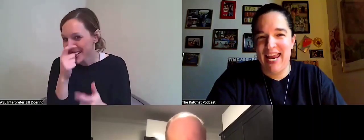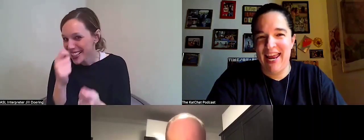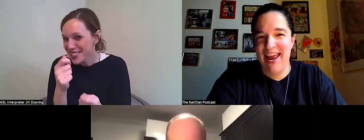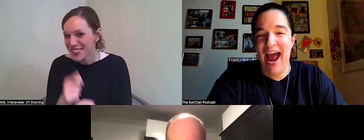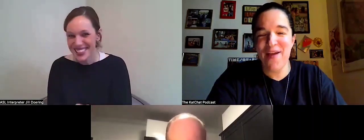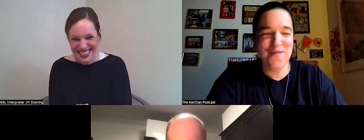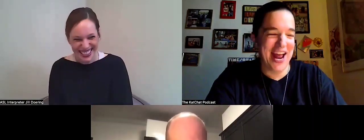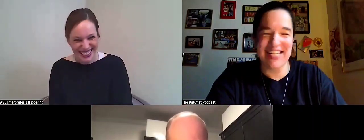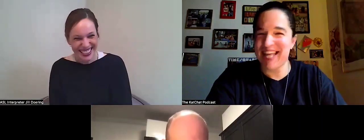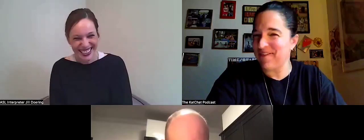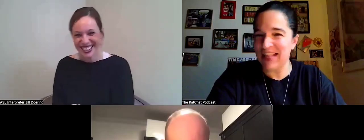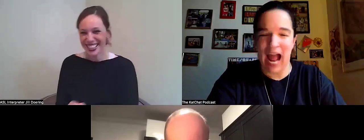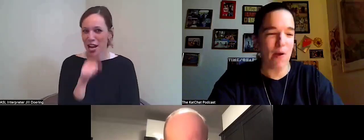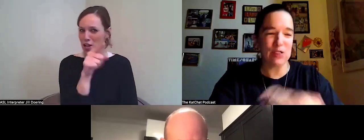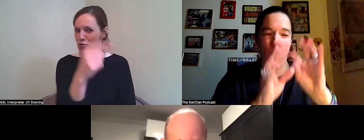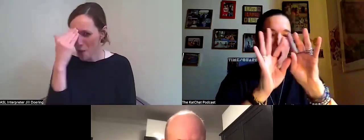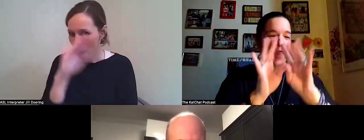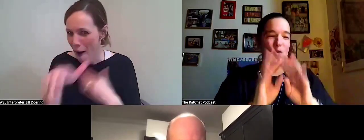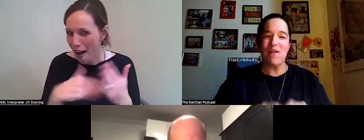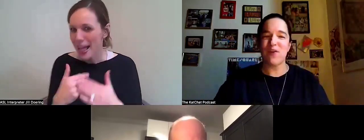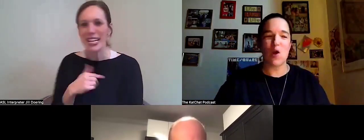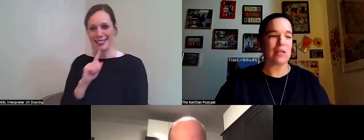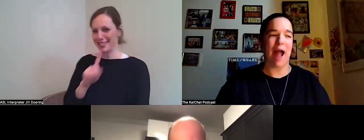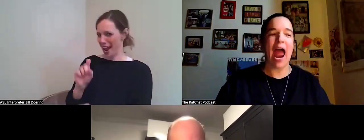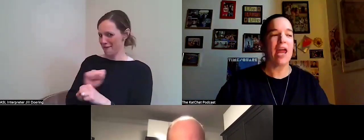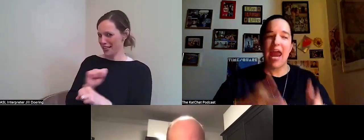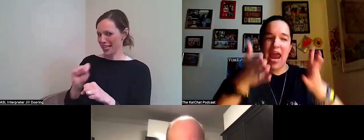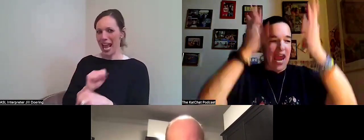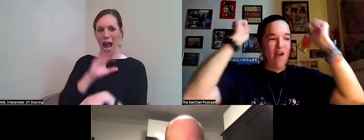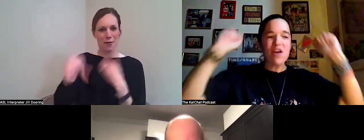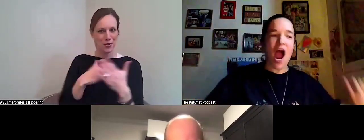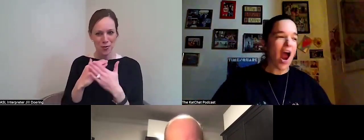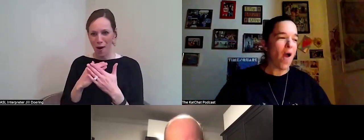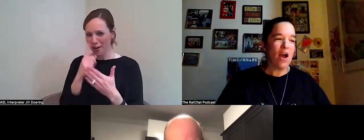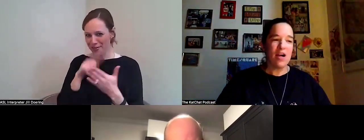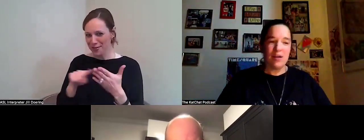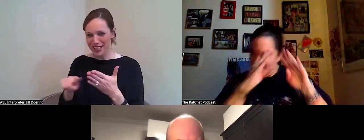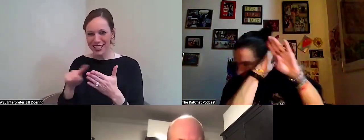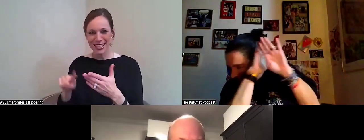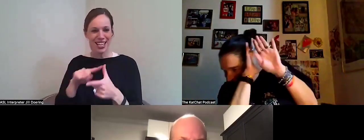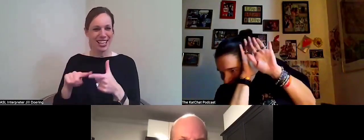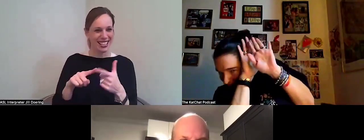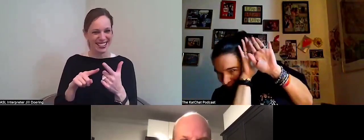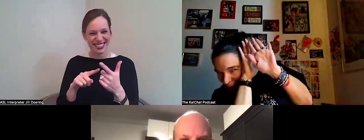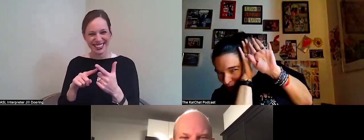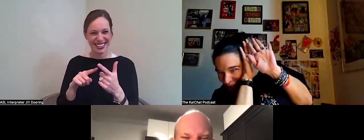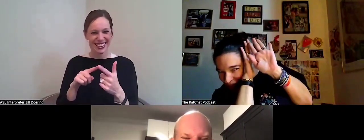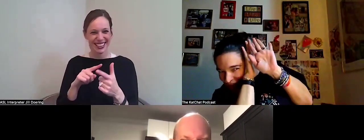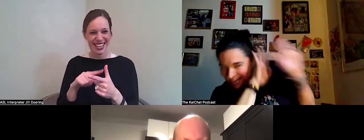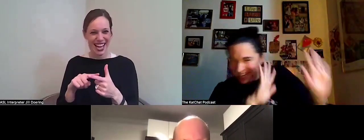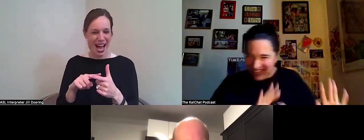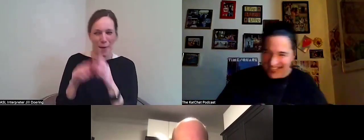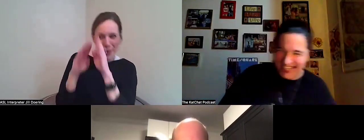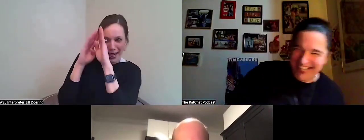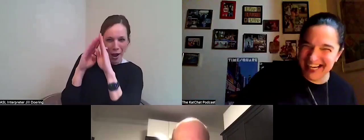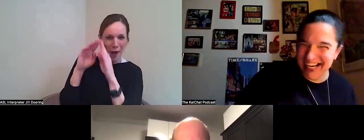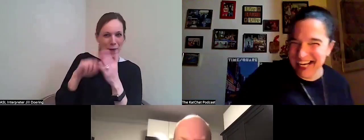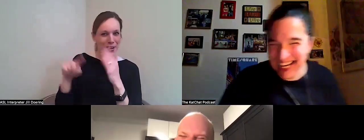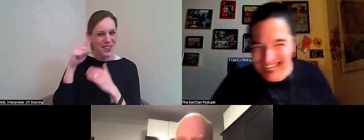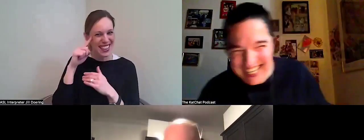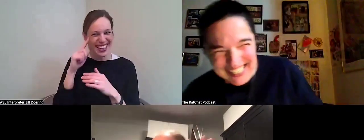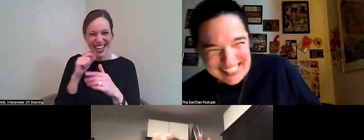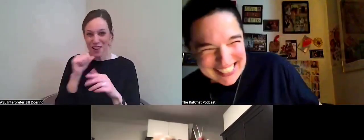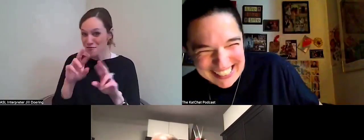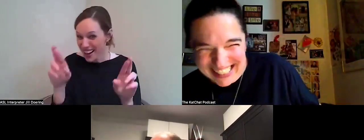you're Definitely. I see all of will, them. So definitely, I yeah. will do all the reviews. I'm like, hey, here you go. Let me know what you think.